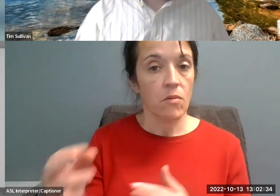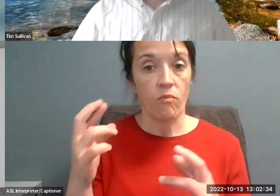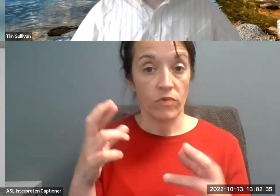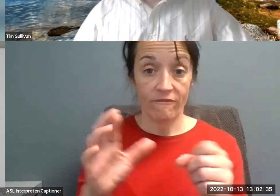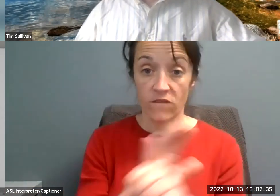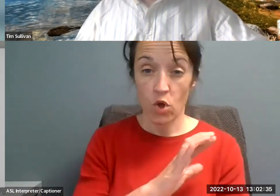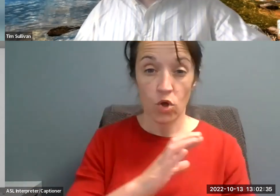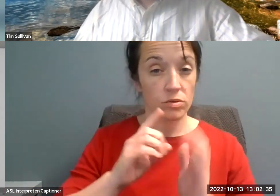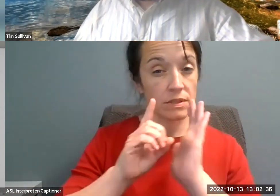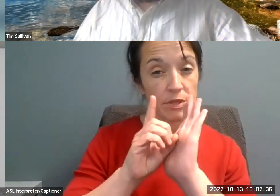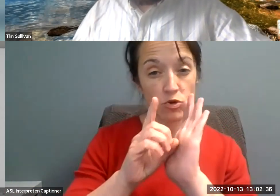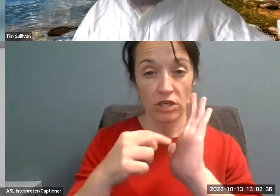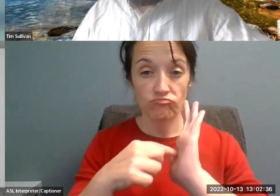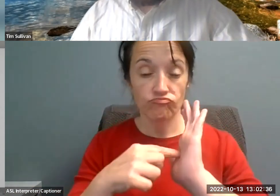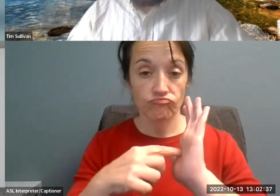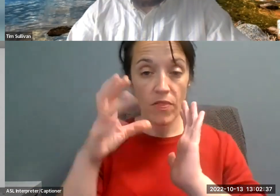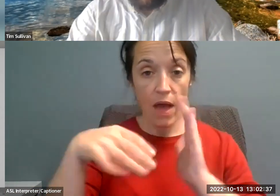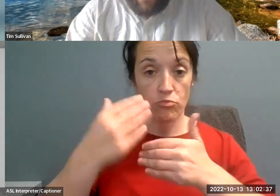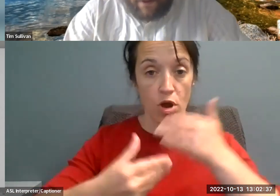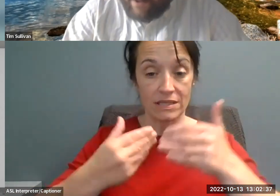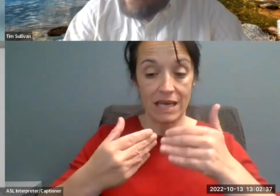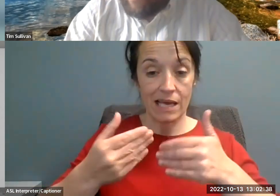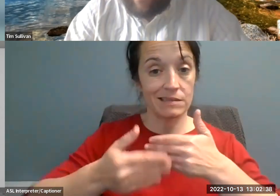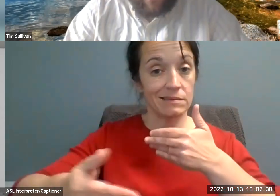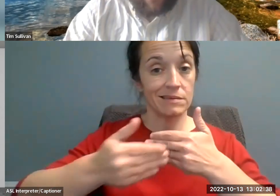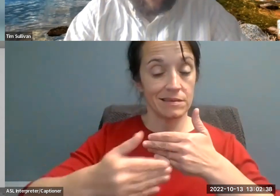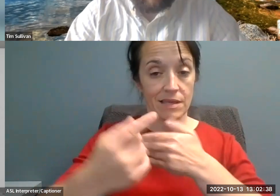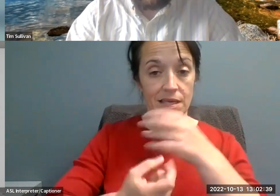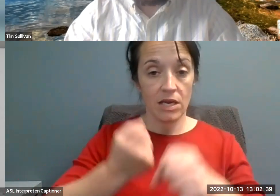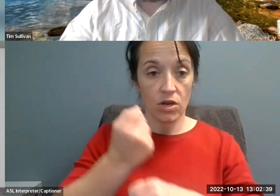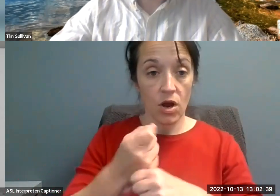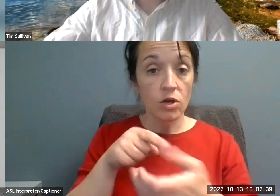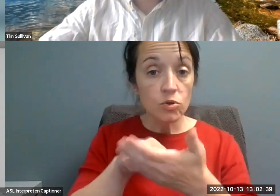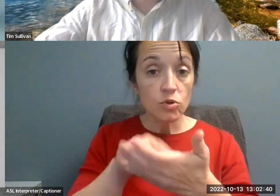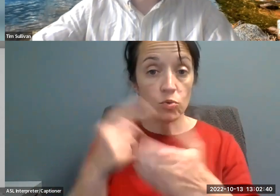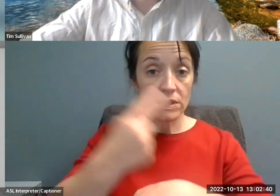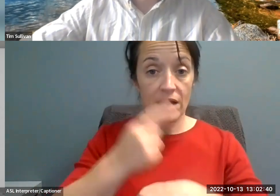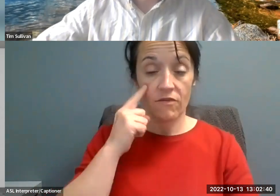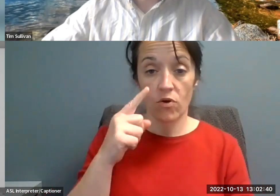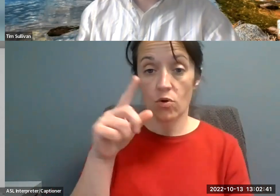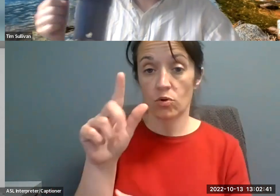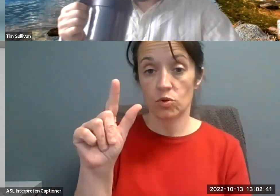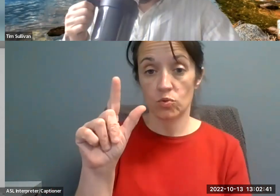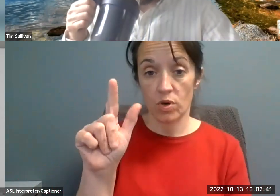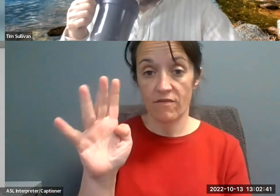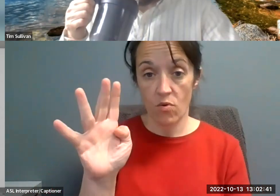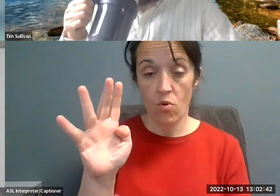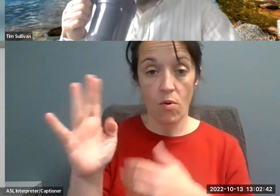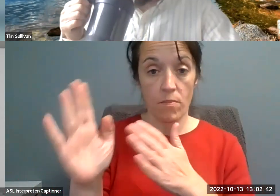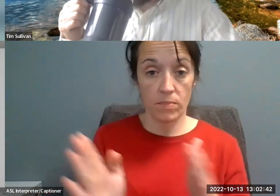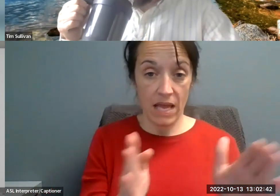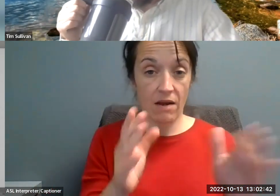that process in the coming year, and that the due date for that 2024 plan of work will be June 1st